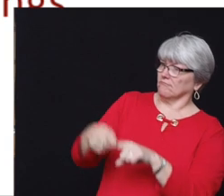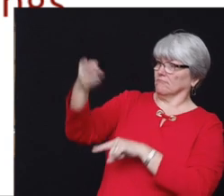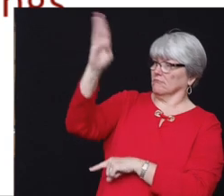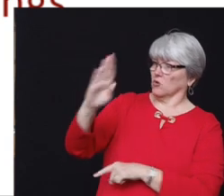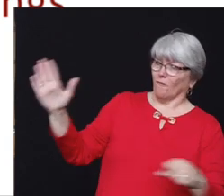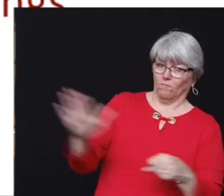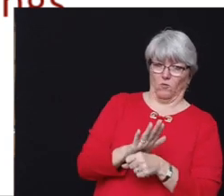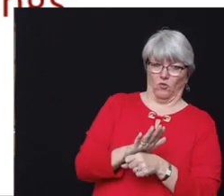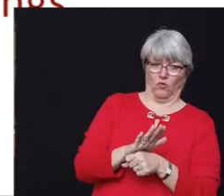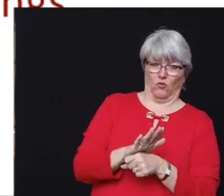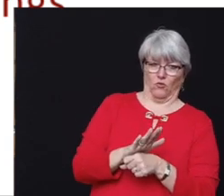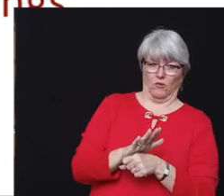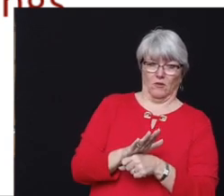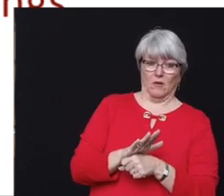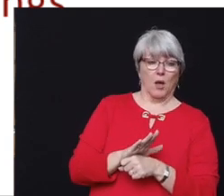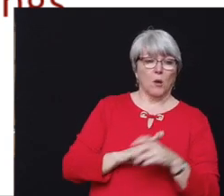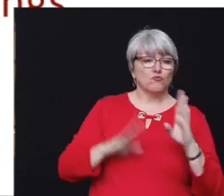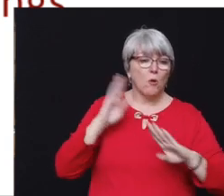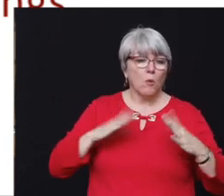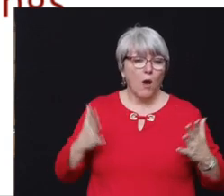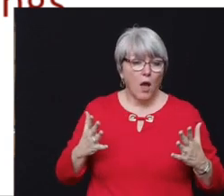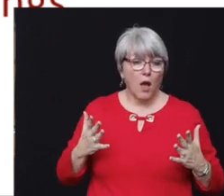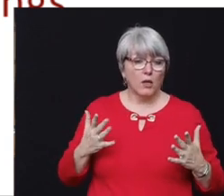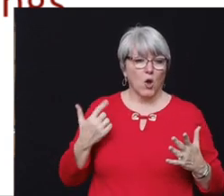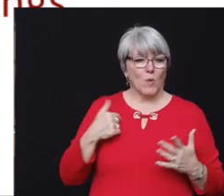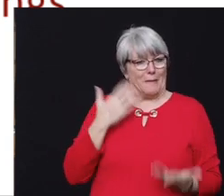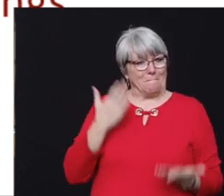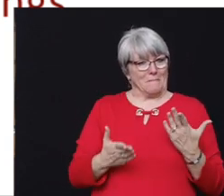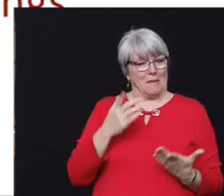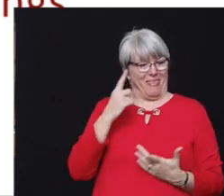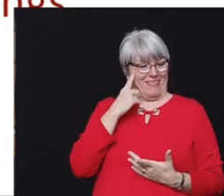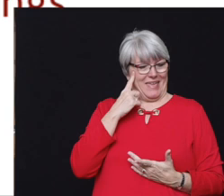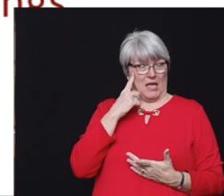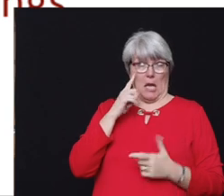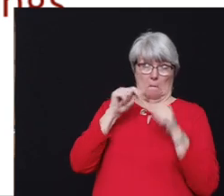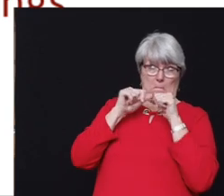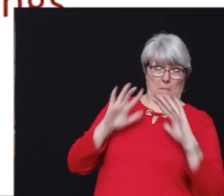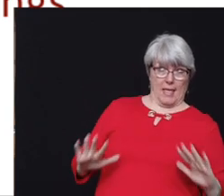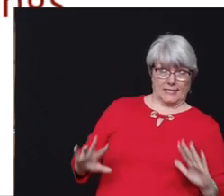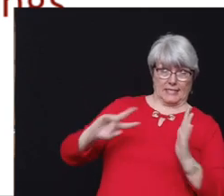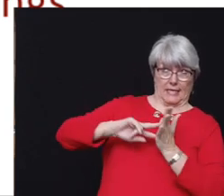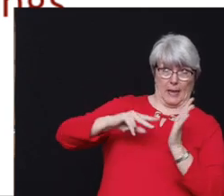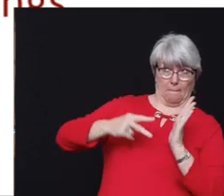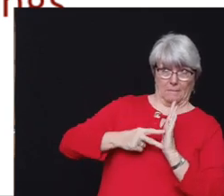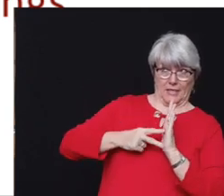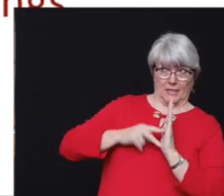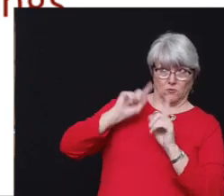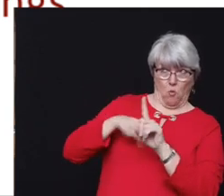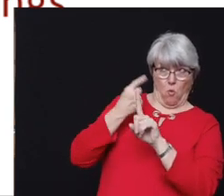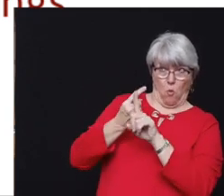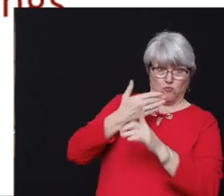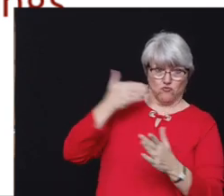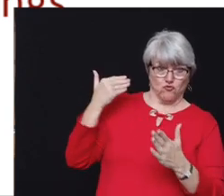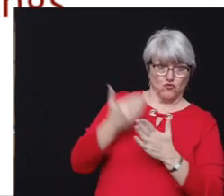lives depend on God. The trouble is that we may come to associate divine blessings exclusively